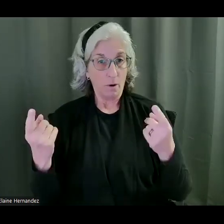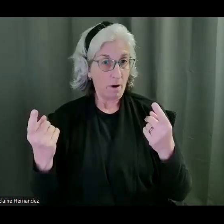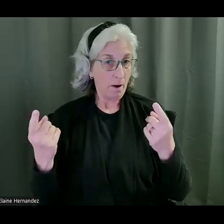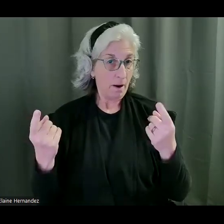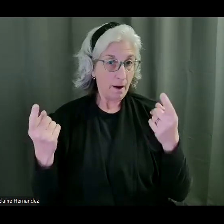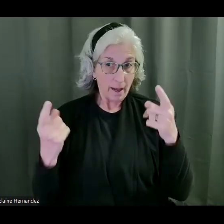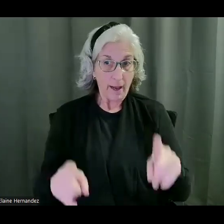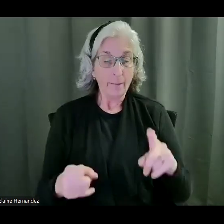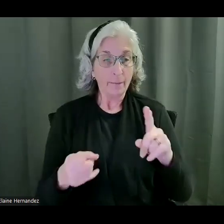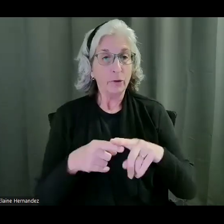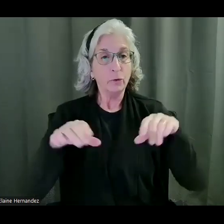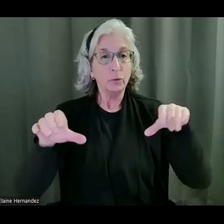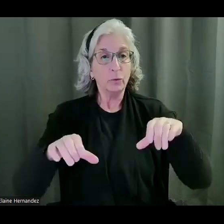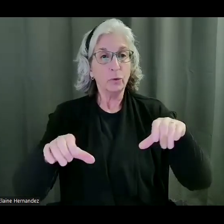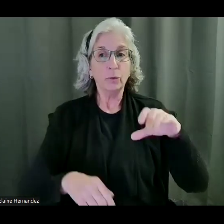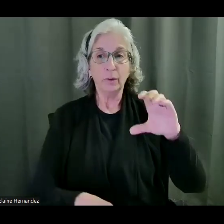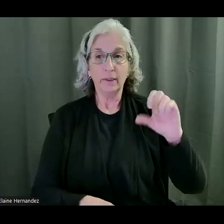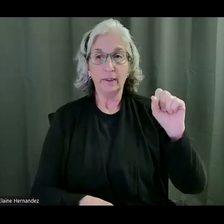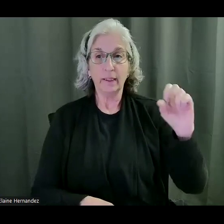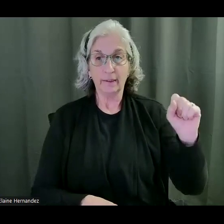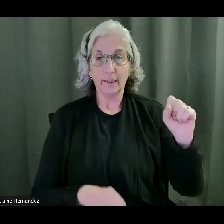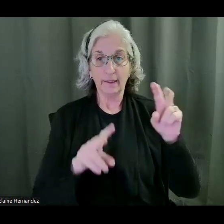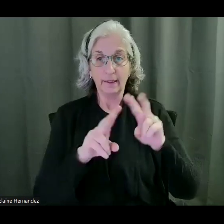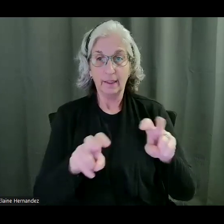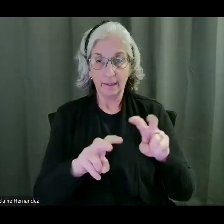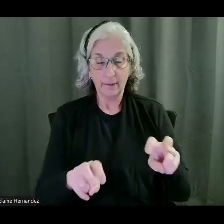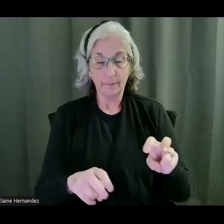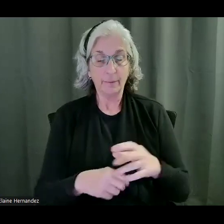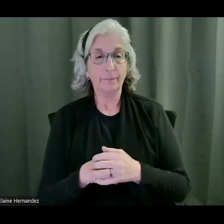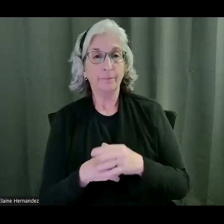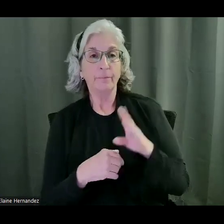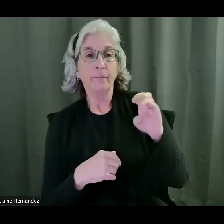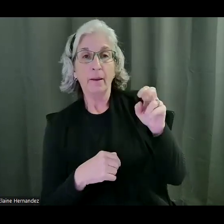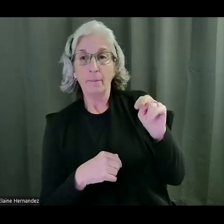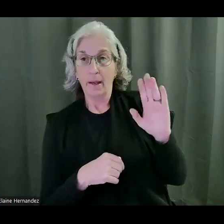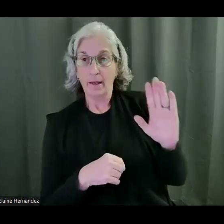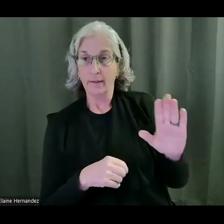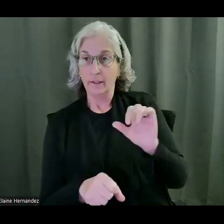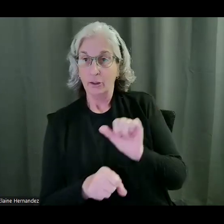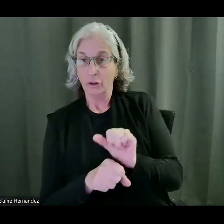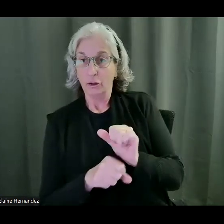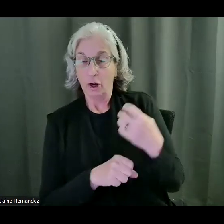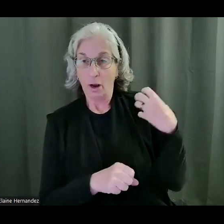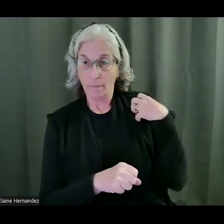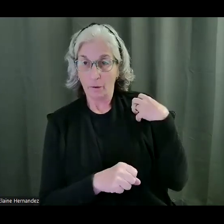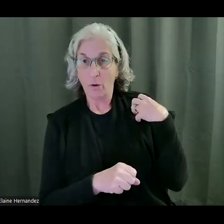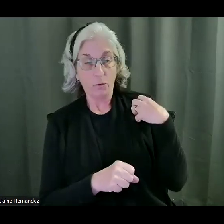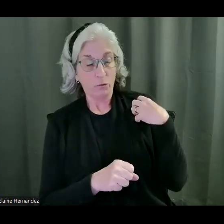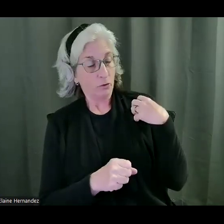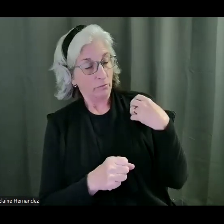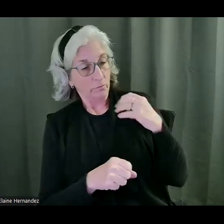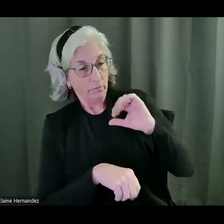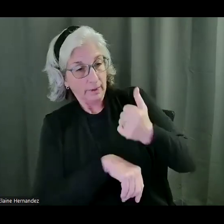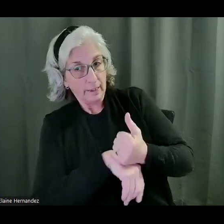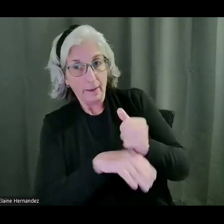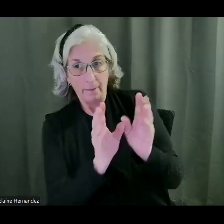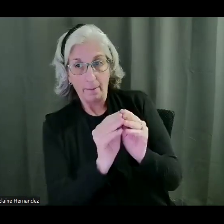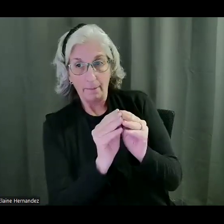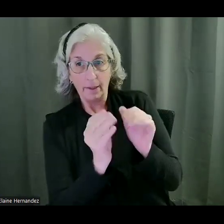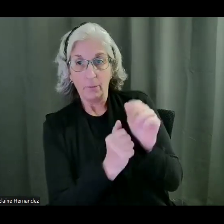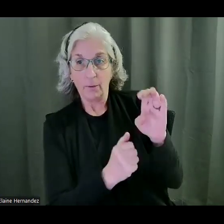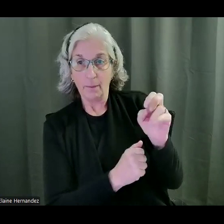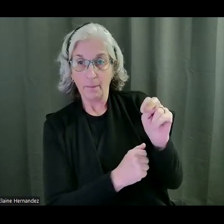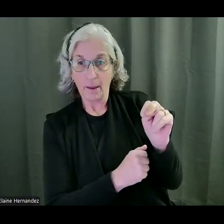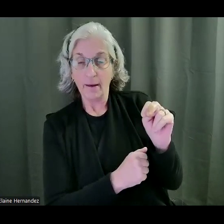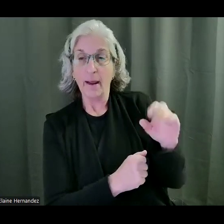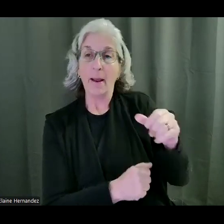assessment. So Ben's job coach scheduled an in-person meeting with Ben and his mother, Karen, at their home. Ben presented